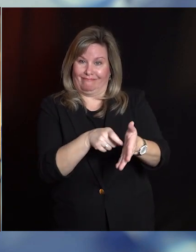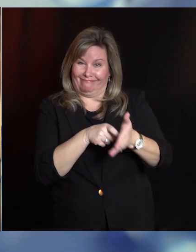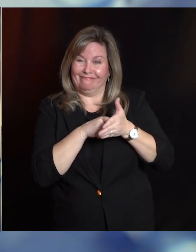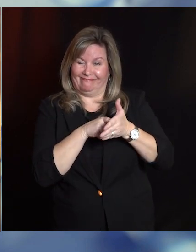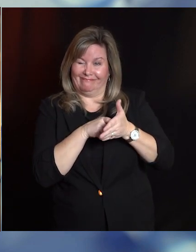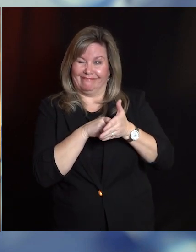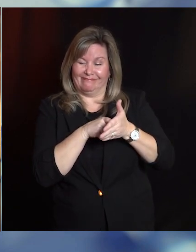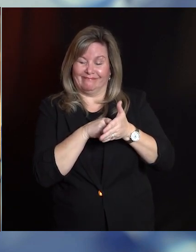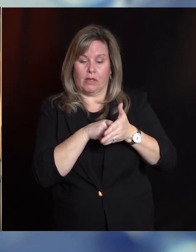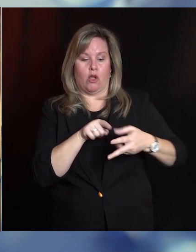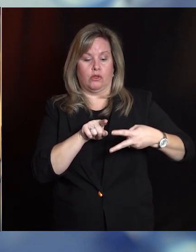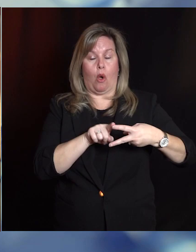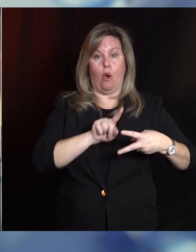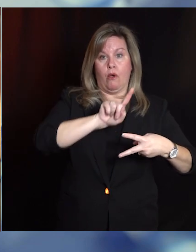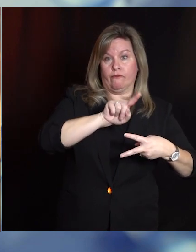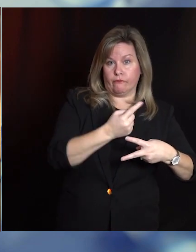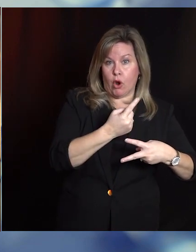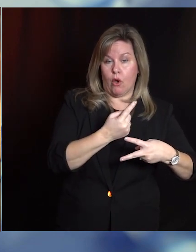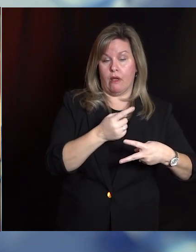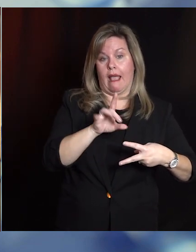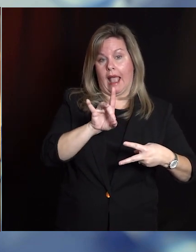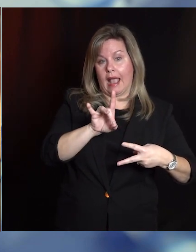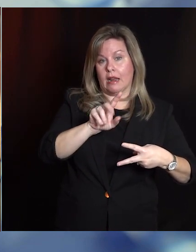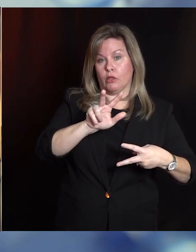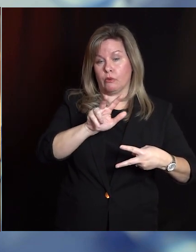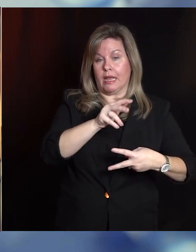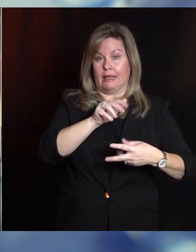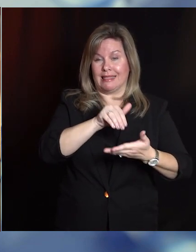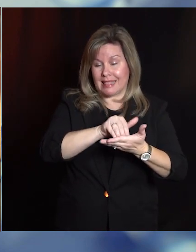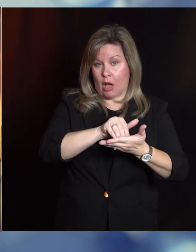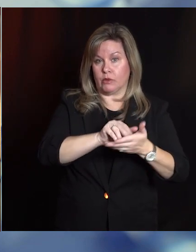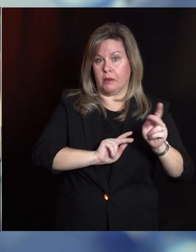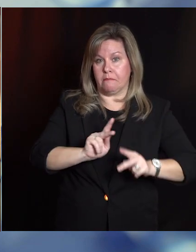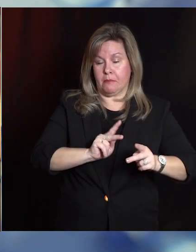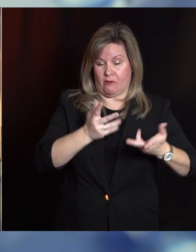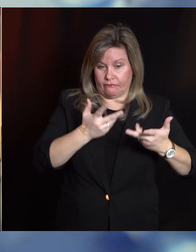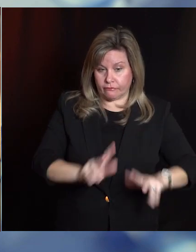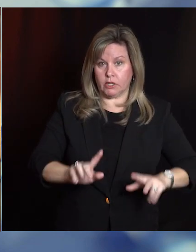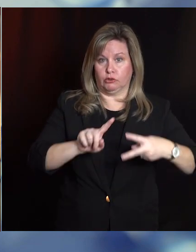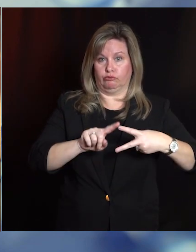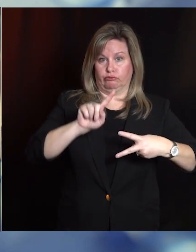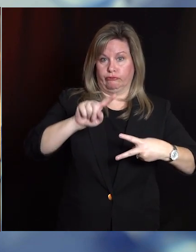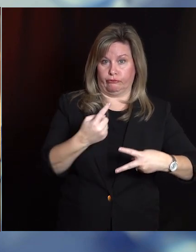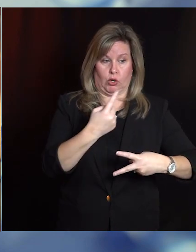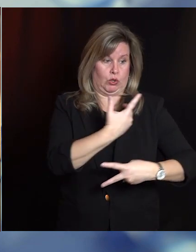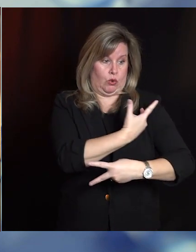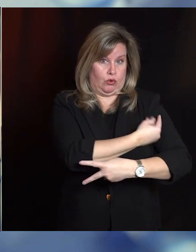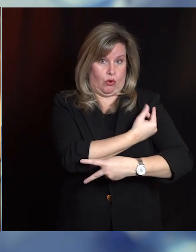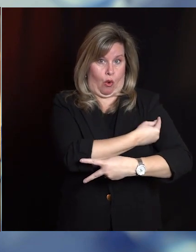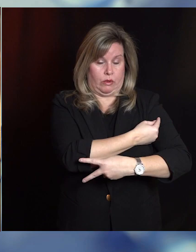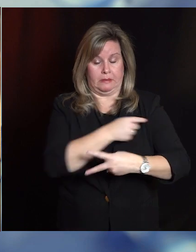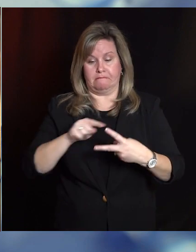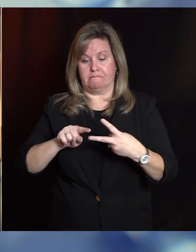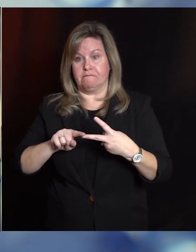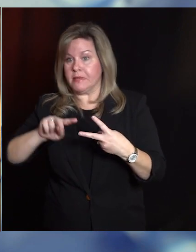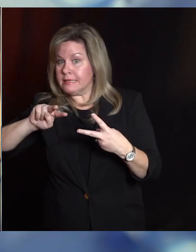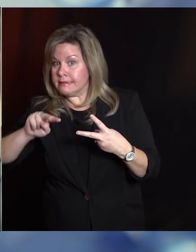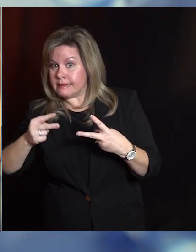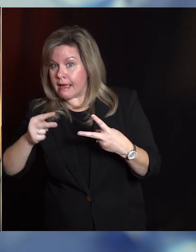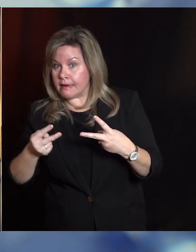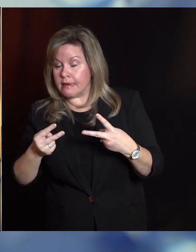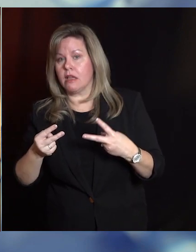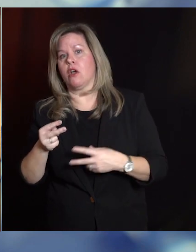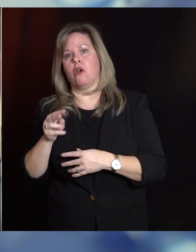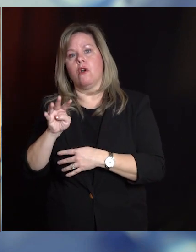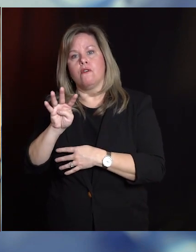received the second dose as well. That's about 13% of the eligible population, of the 16 and older population